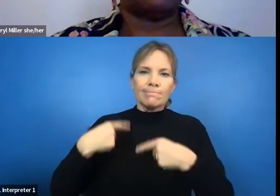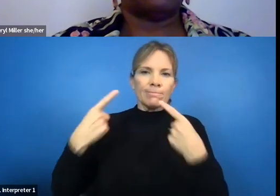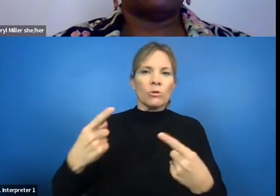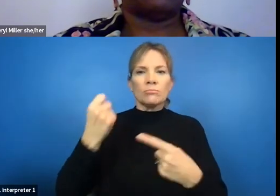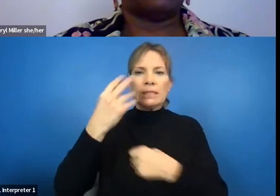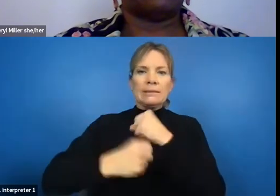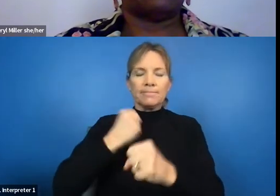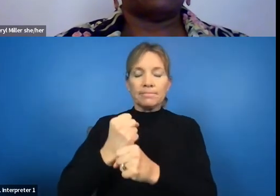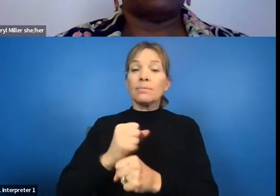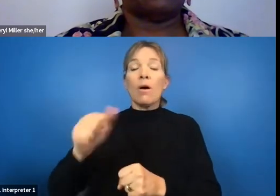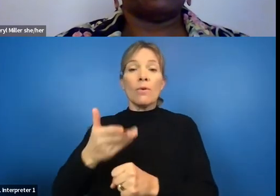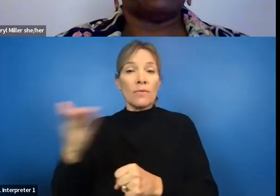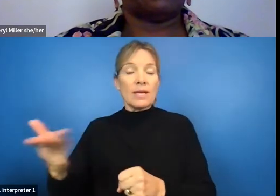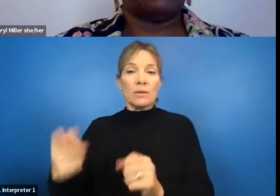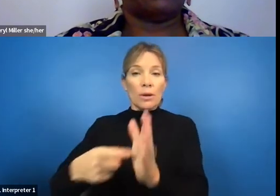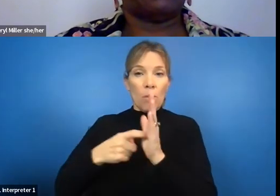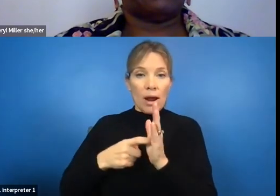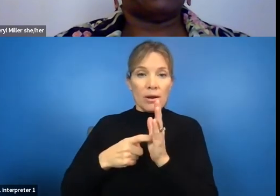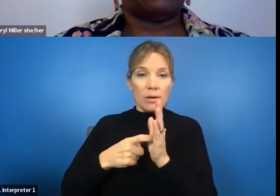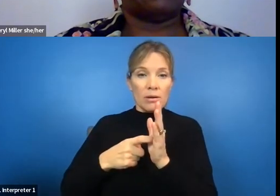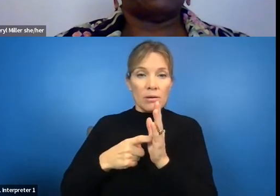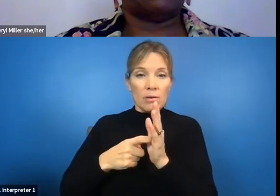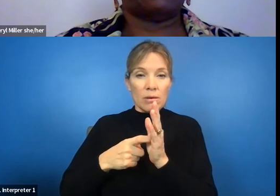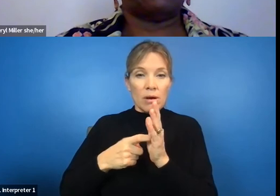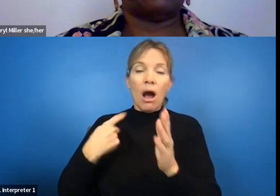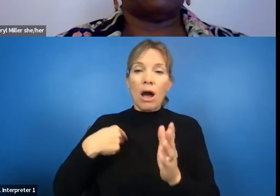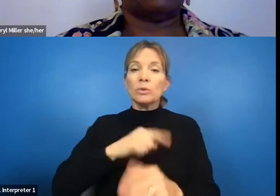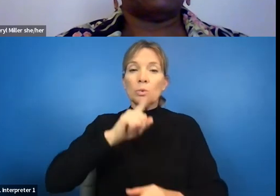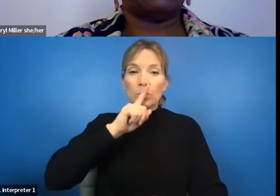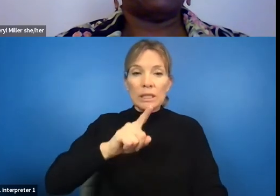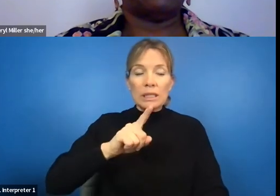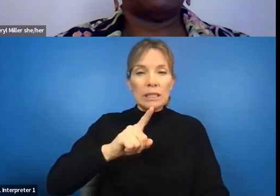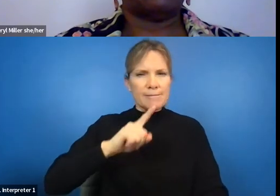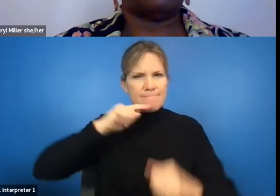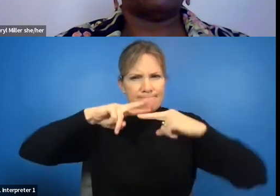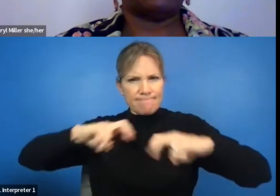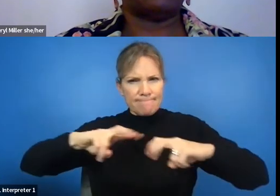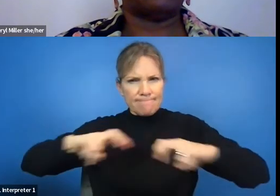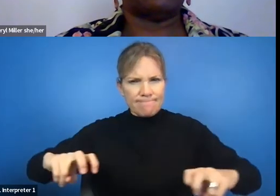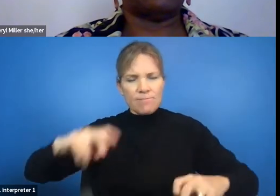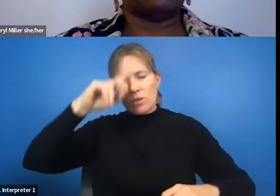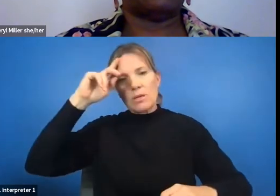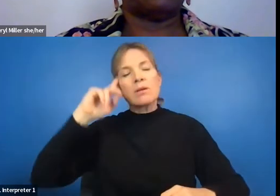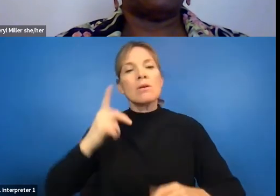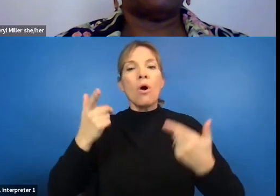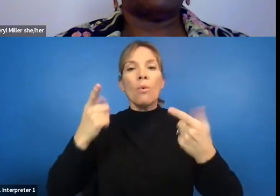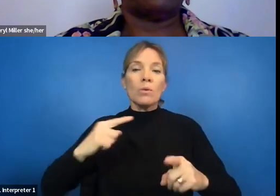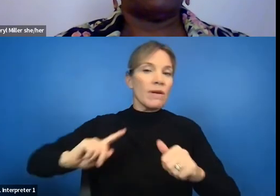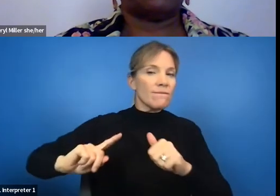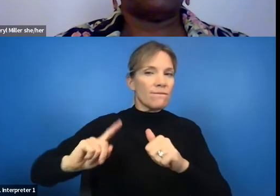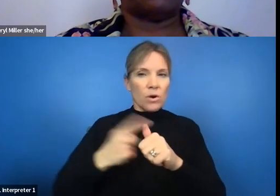other things that require us to really dig deep is when we